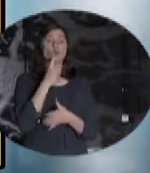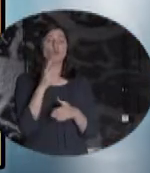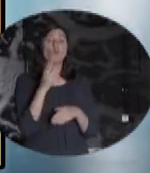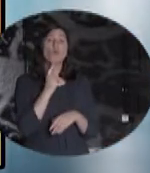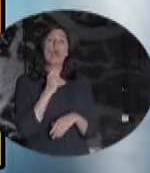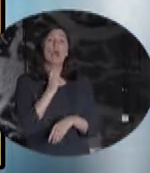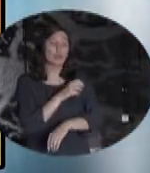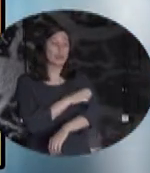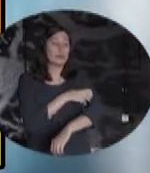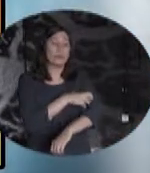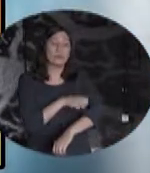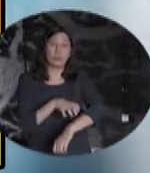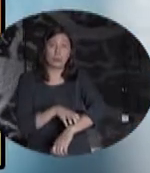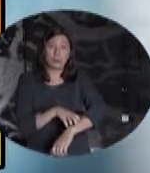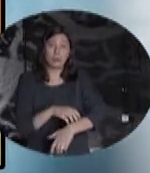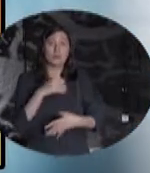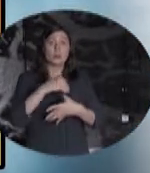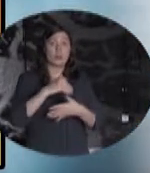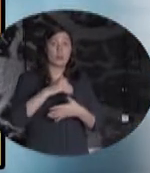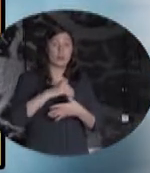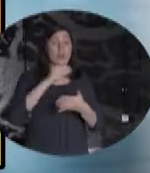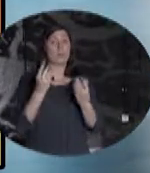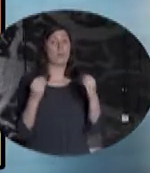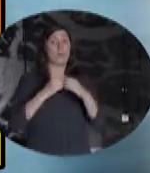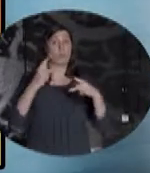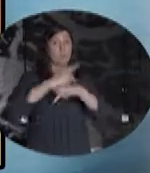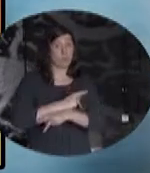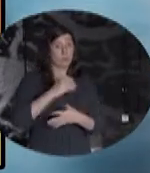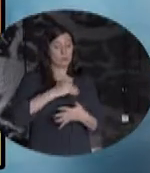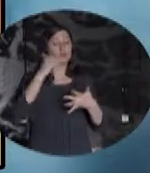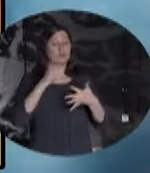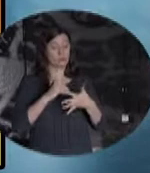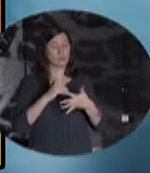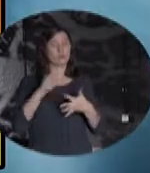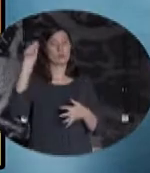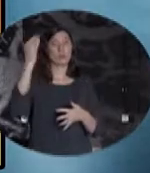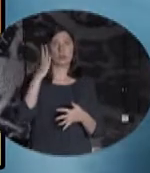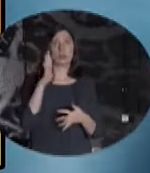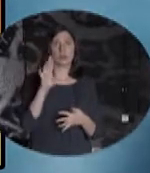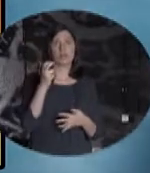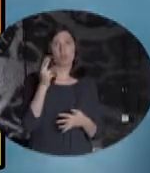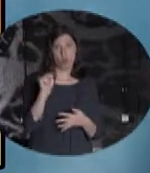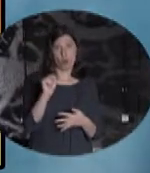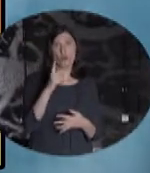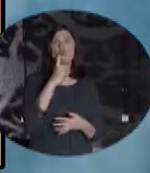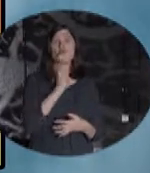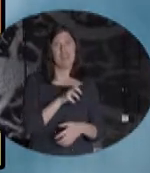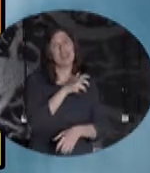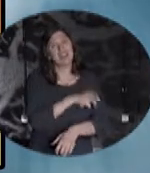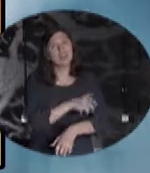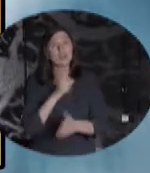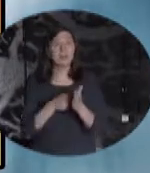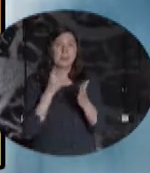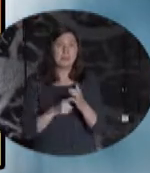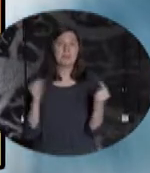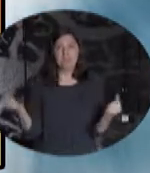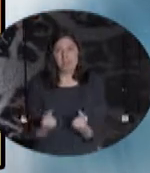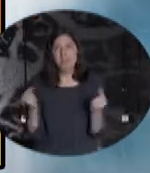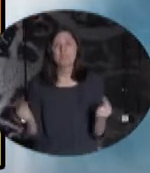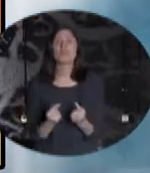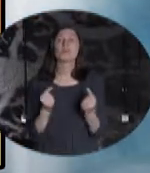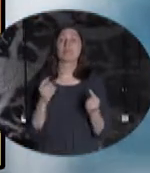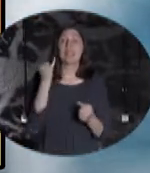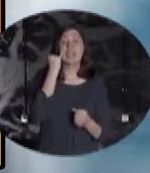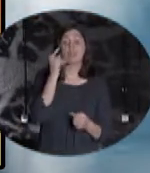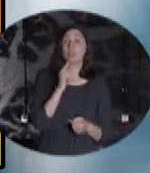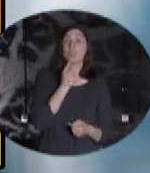all over from the sun. The next most severe level is a sunburn. We've all had a sunburn. We all know what that's like. It's red, and sometimes it's itchy, painful. If it's really